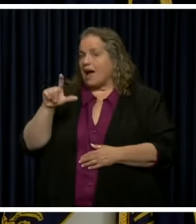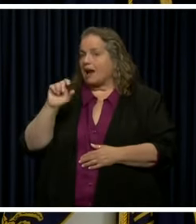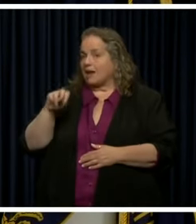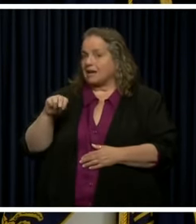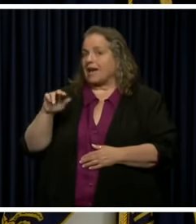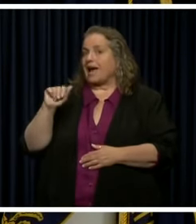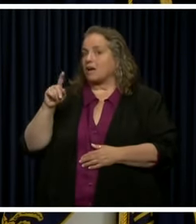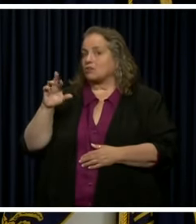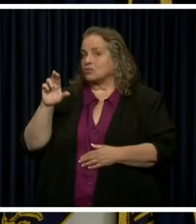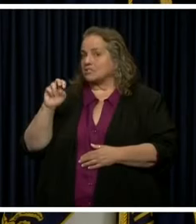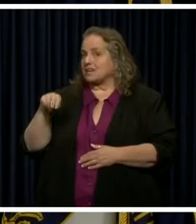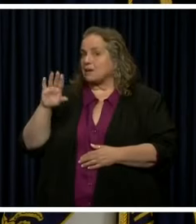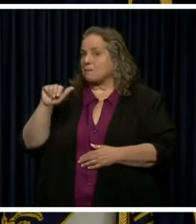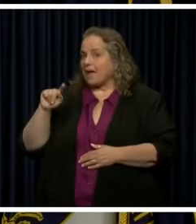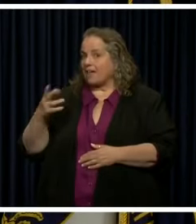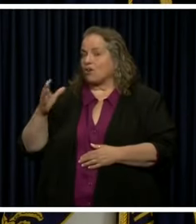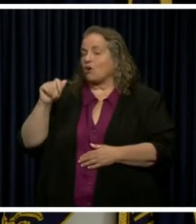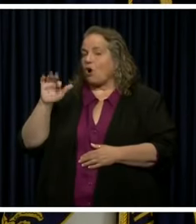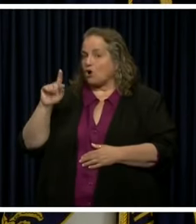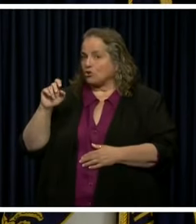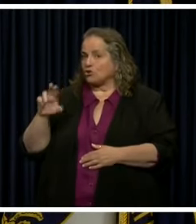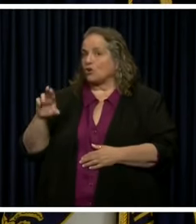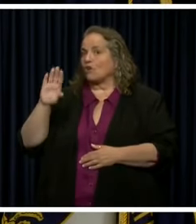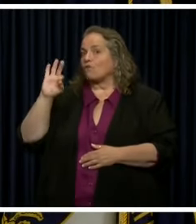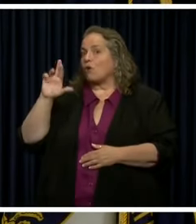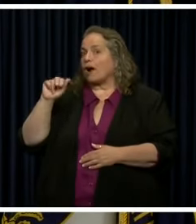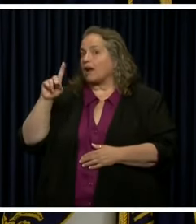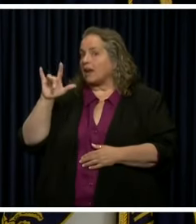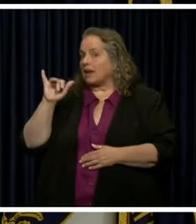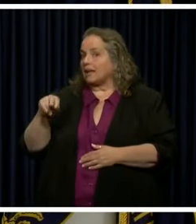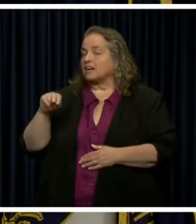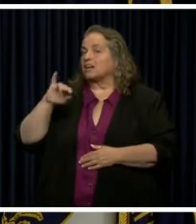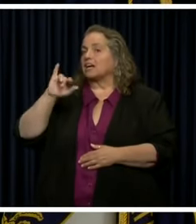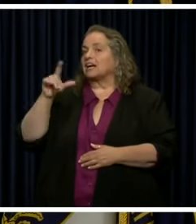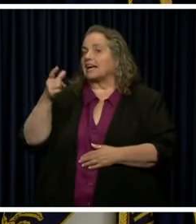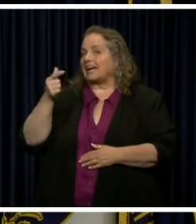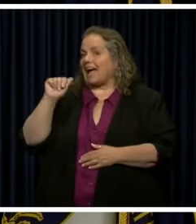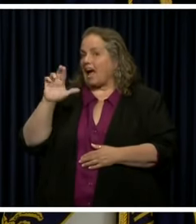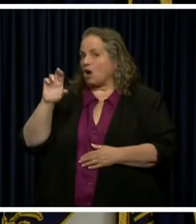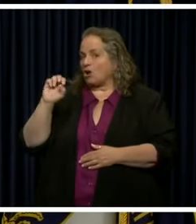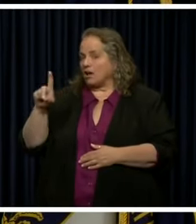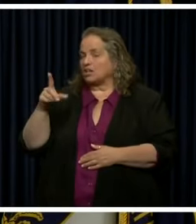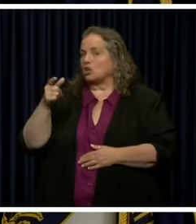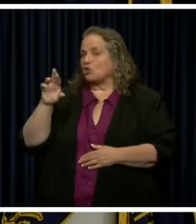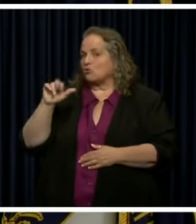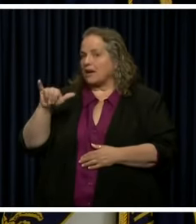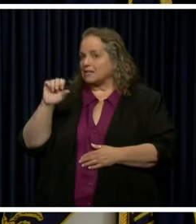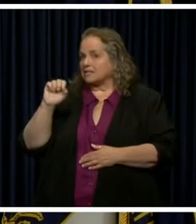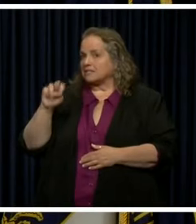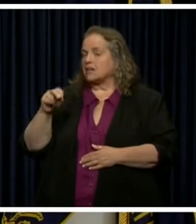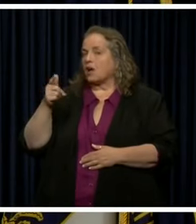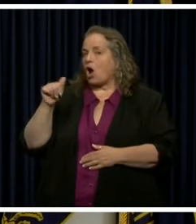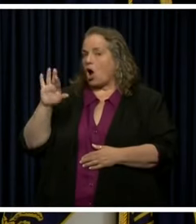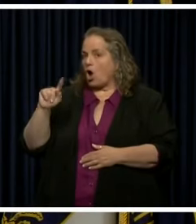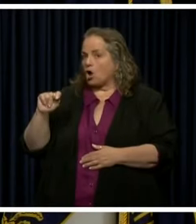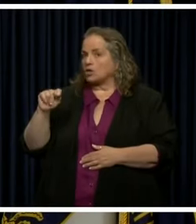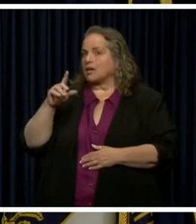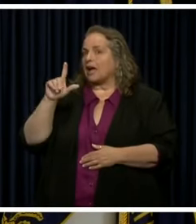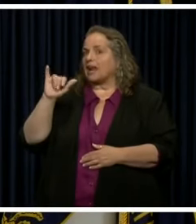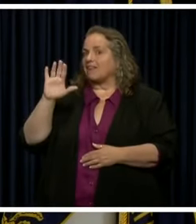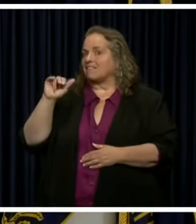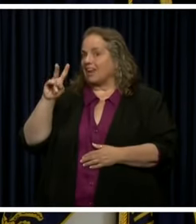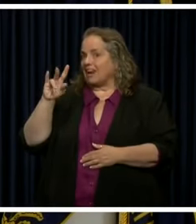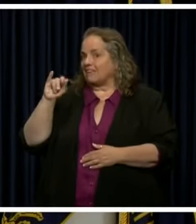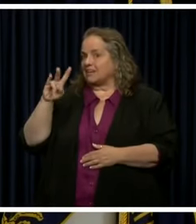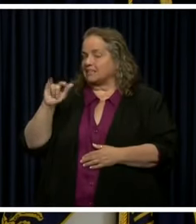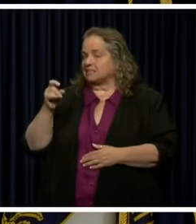Anderson, Bath, Carter, Franklin, Garrett, Grayson, Hart,